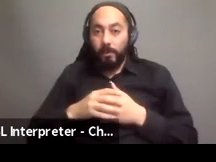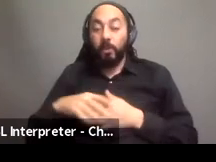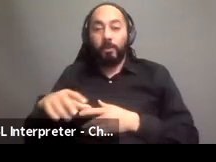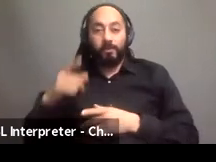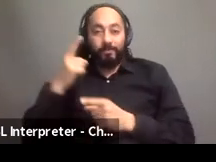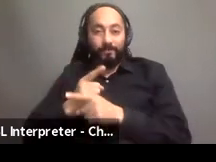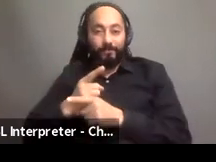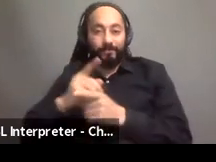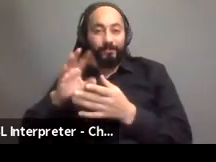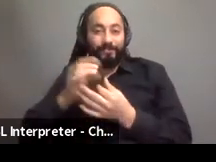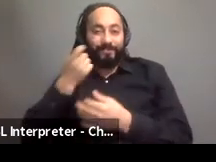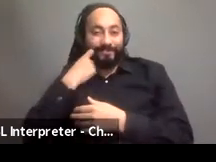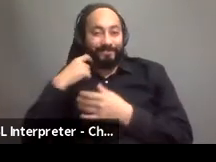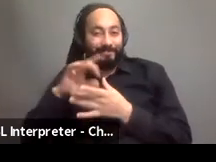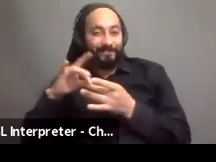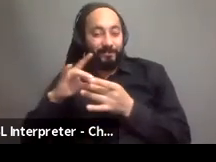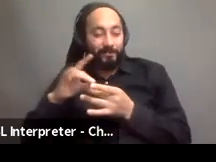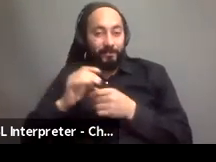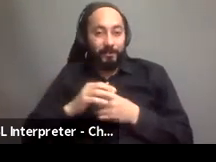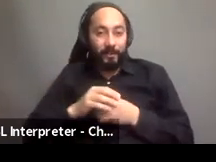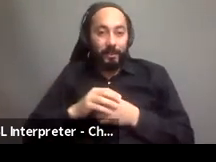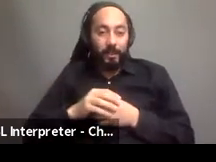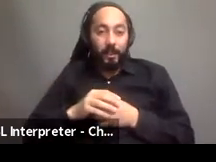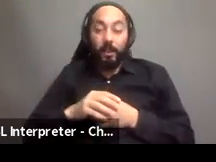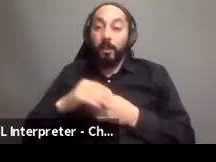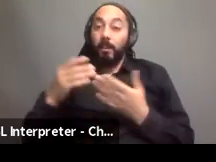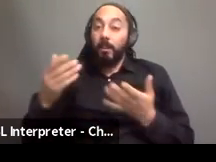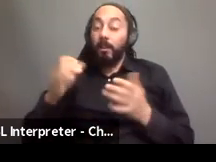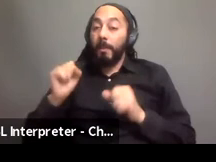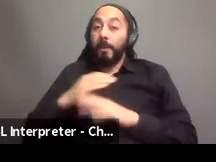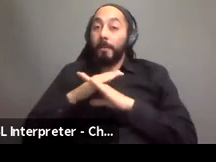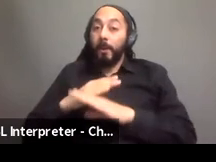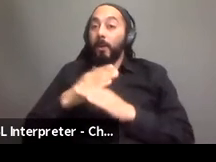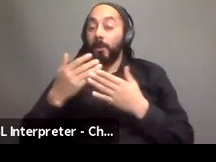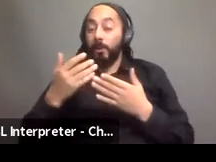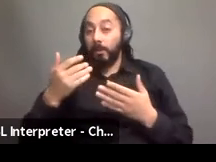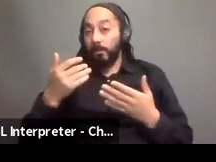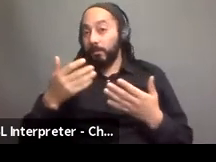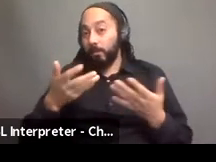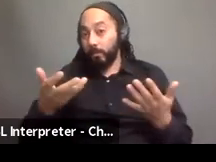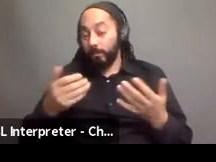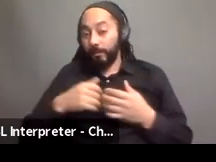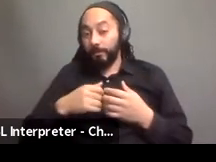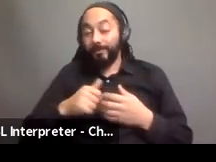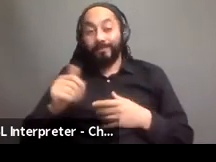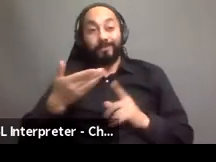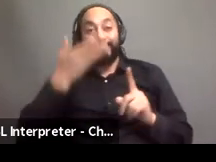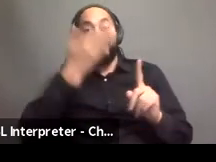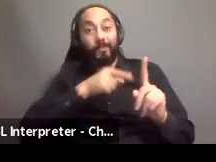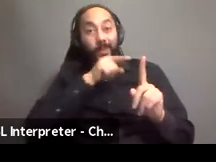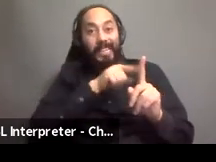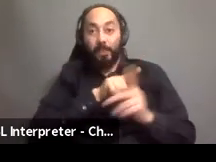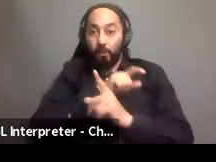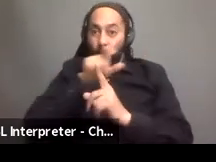Where a barrier that Layla could be experiencing here is that this person who's harassing her